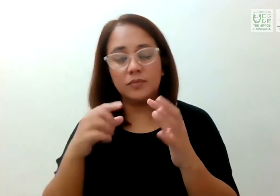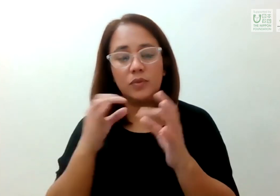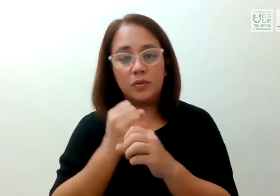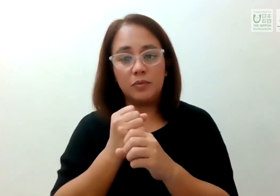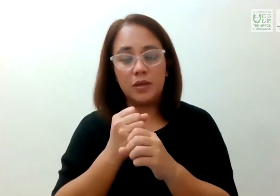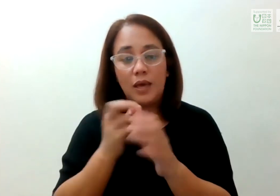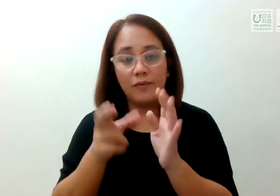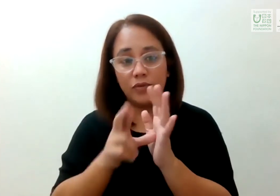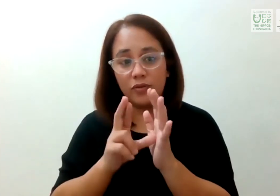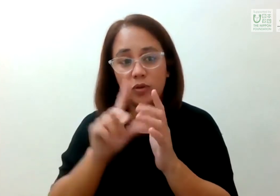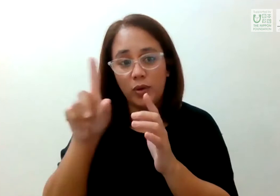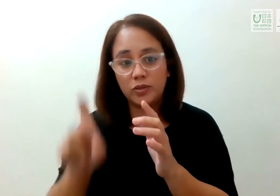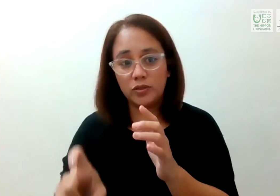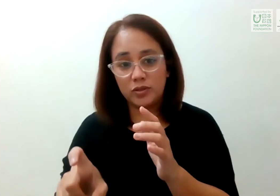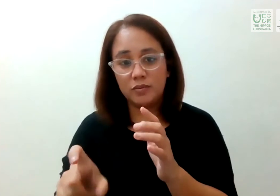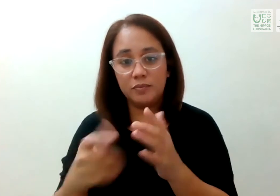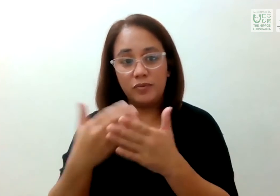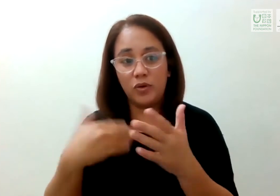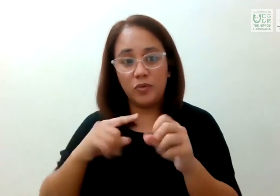else.